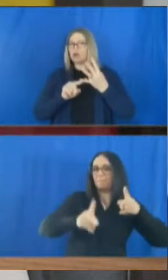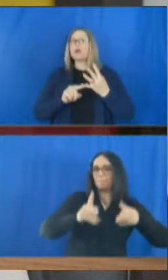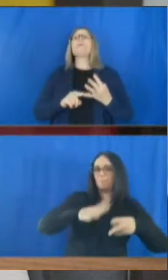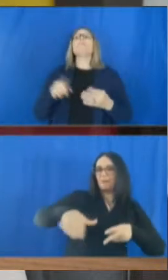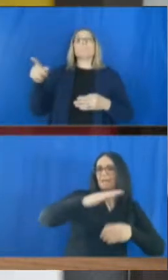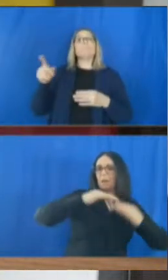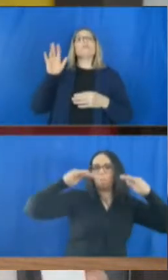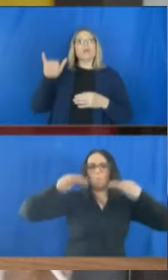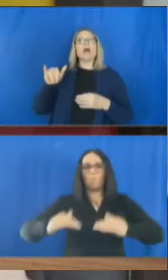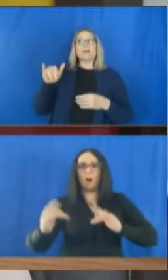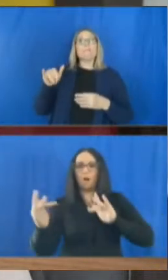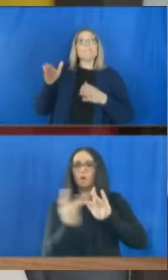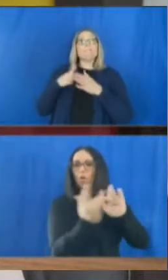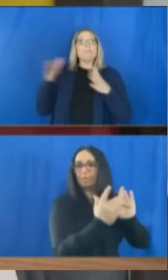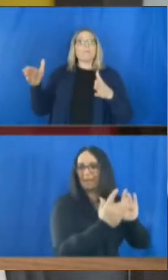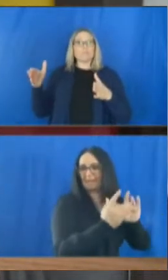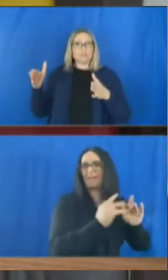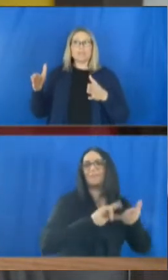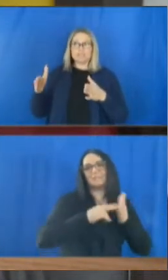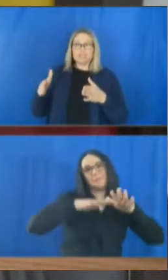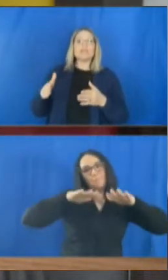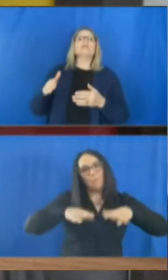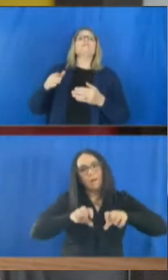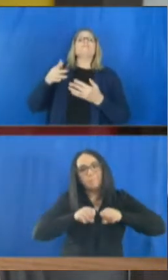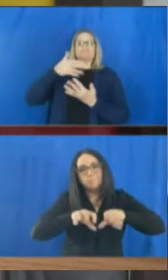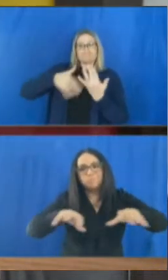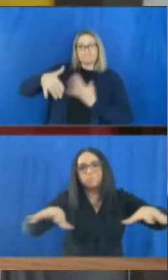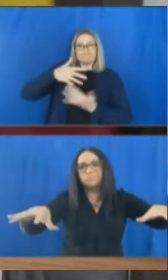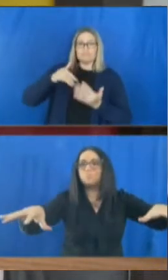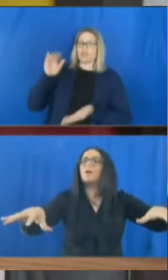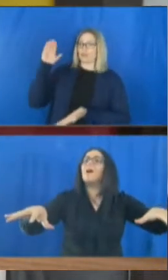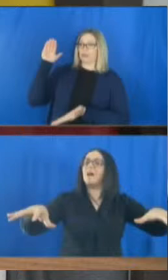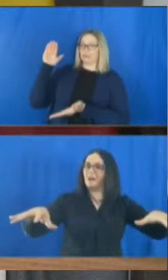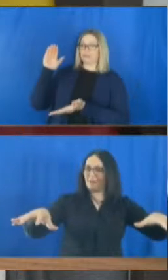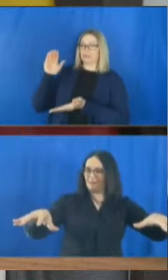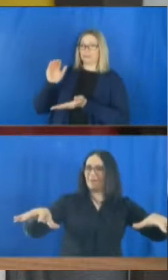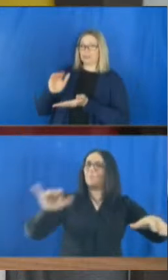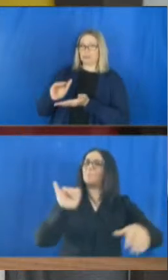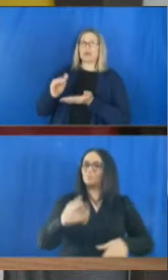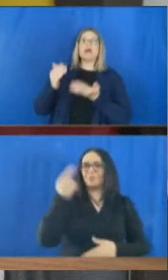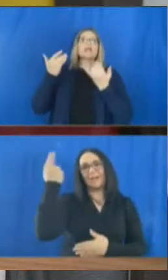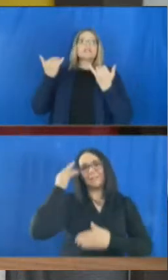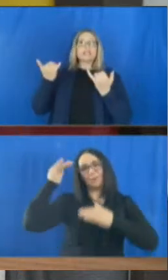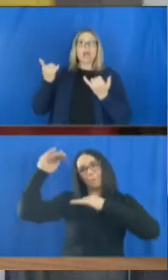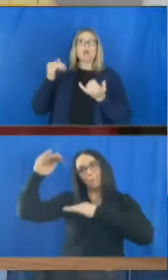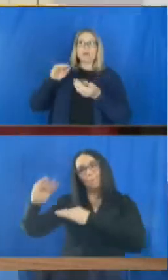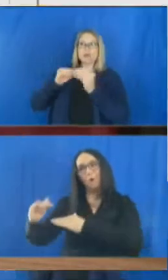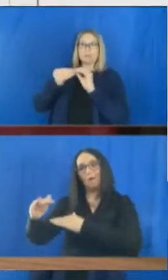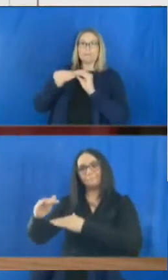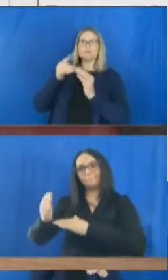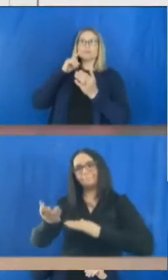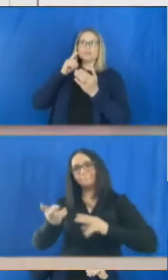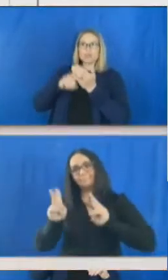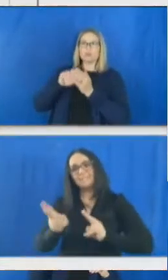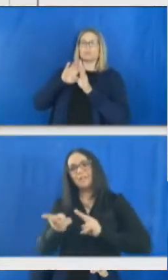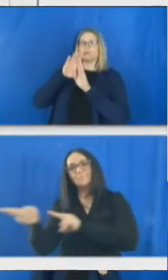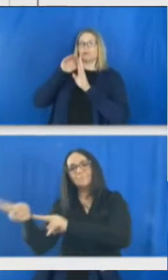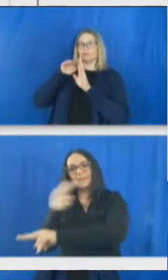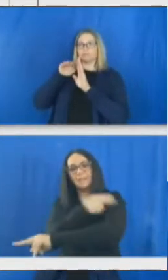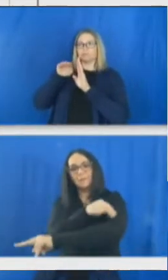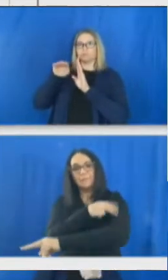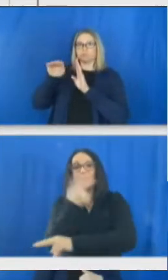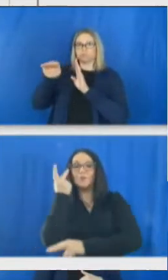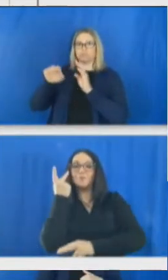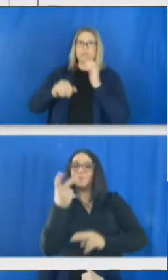So on this first slide, you will see the scenarios that we expected for hospitalizations. The yellow line represents our predictions